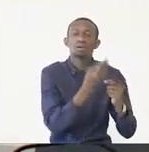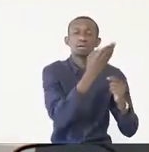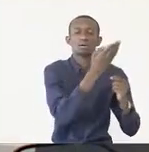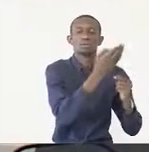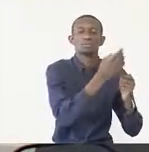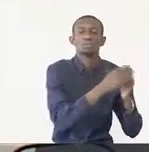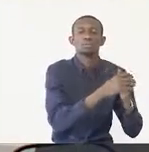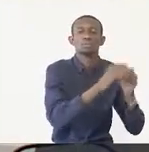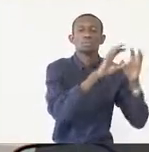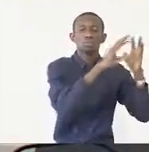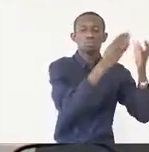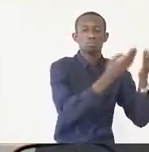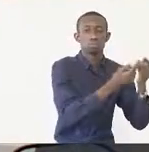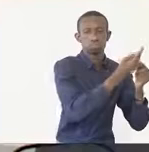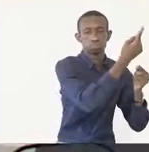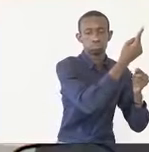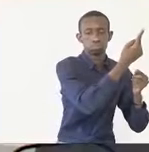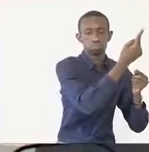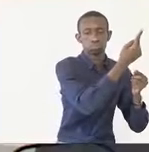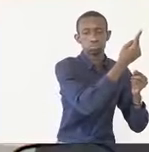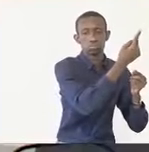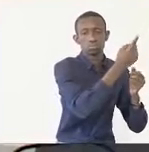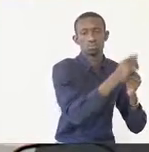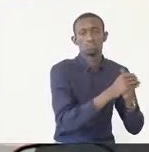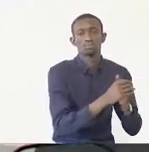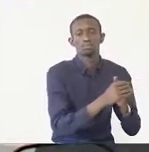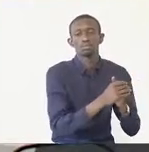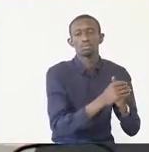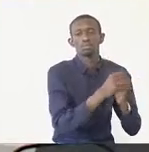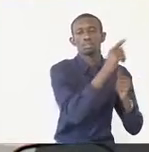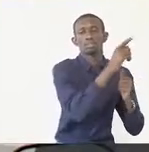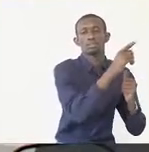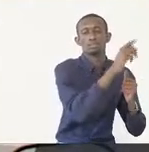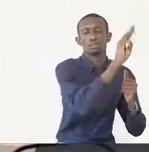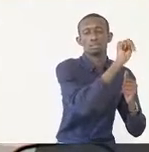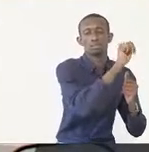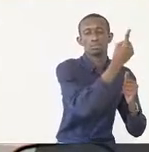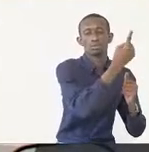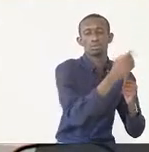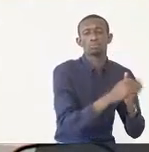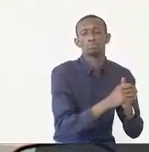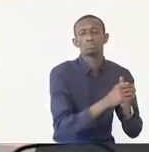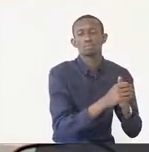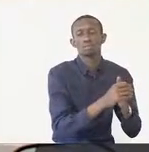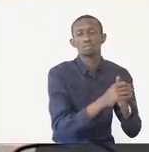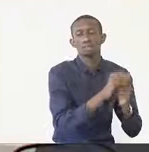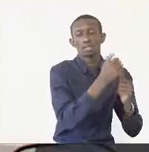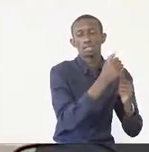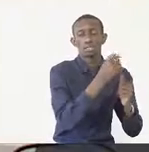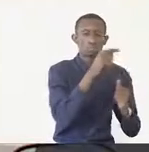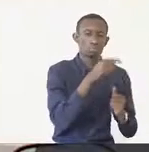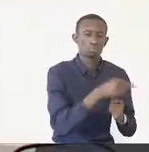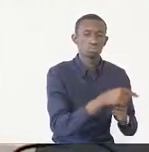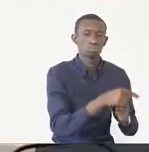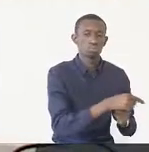and another with respect to this one, we have a theta 1, and this is M1. So and then another one is taking this direction